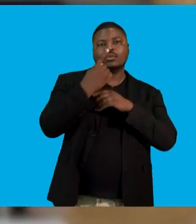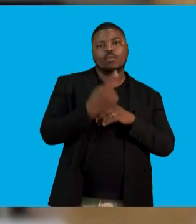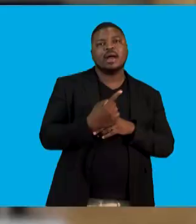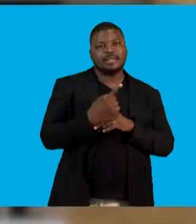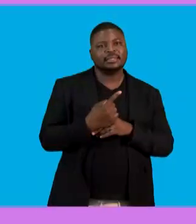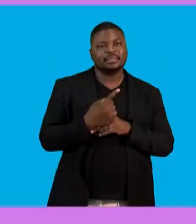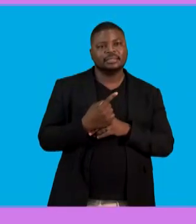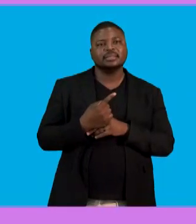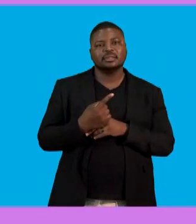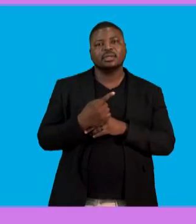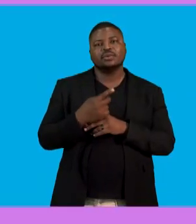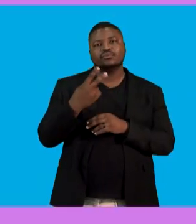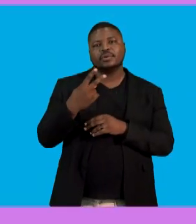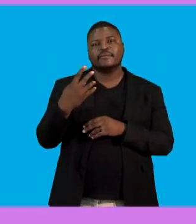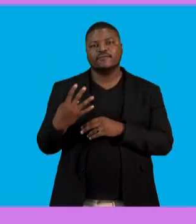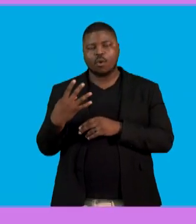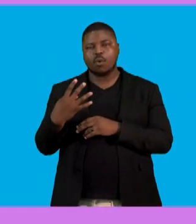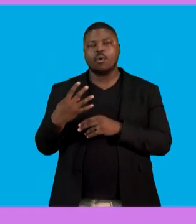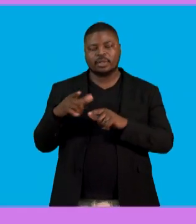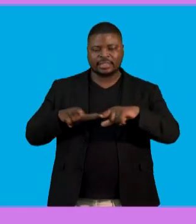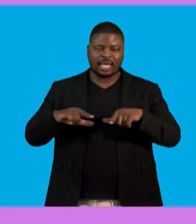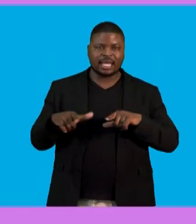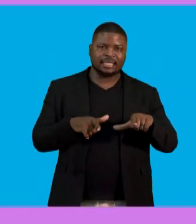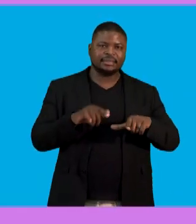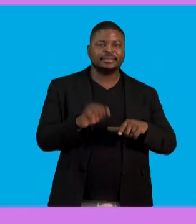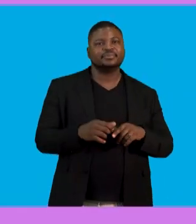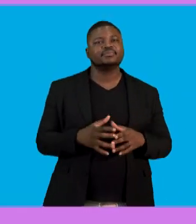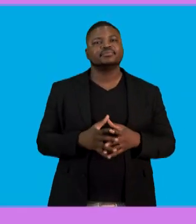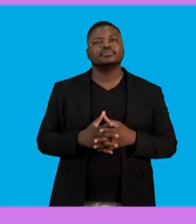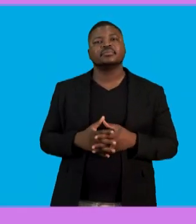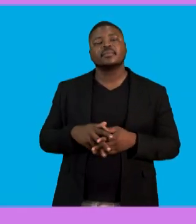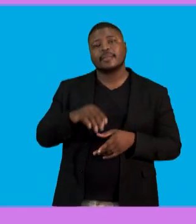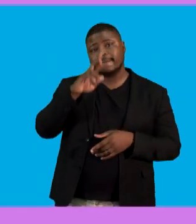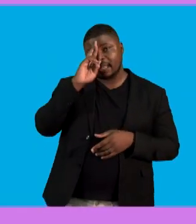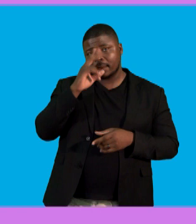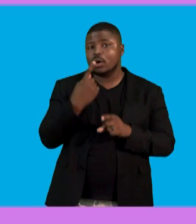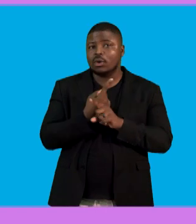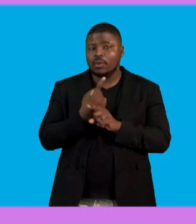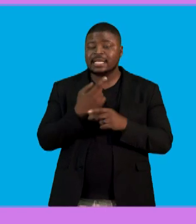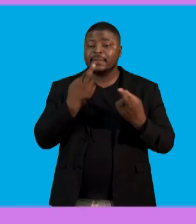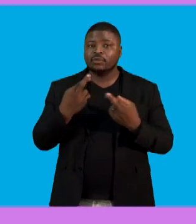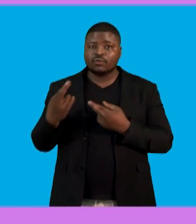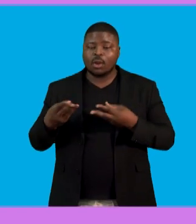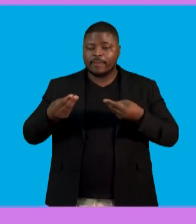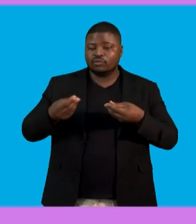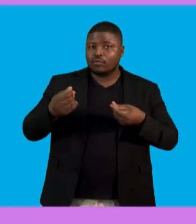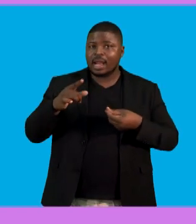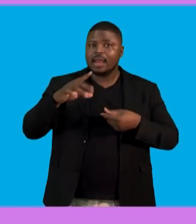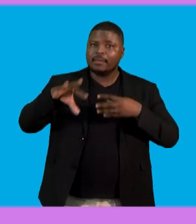tile. So we actually need 24 tiles. Remember, material, we always round up.